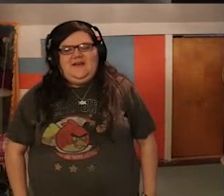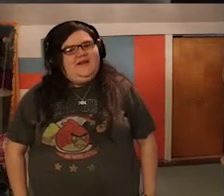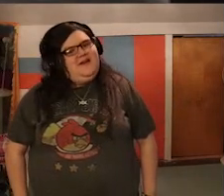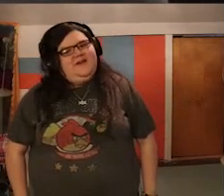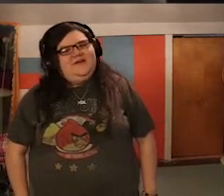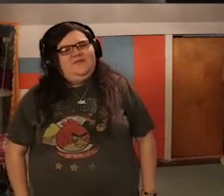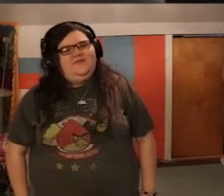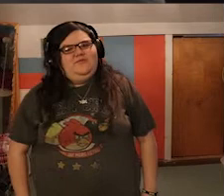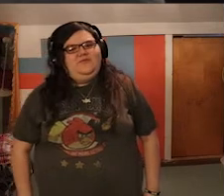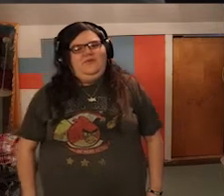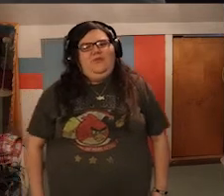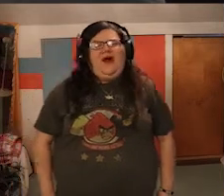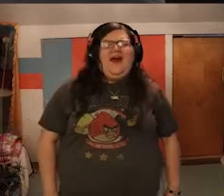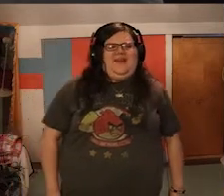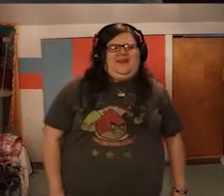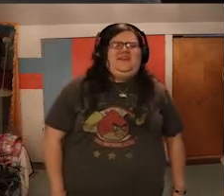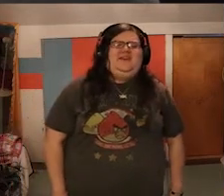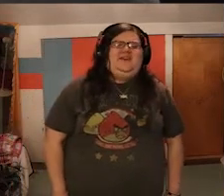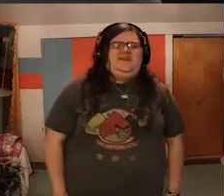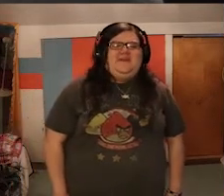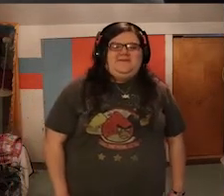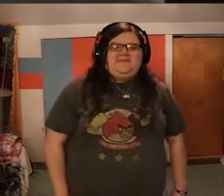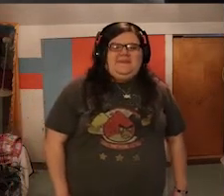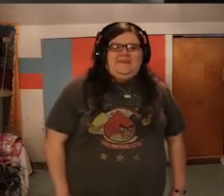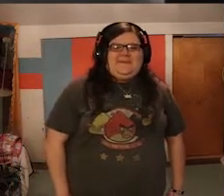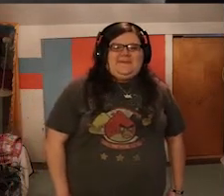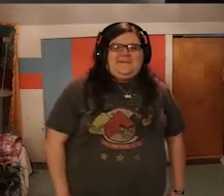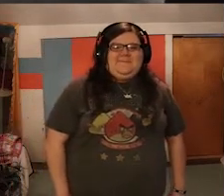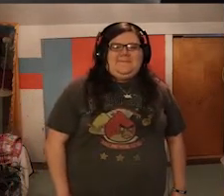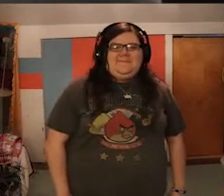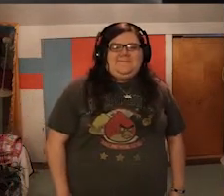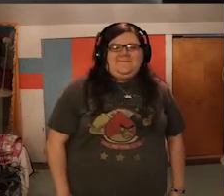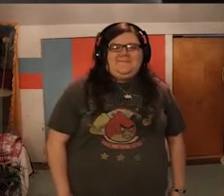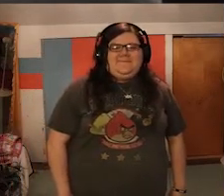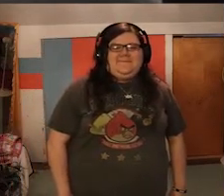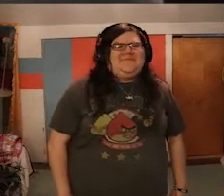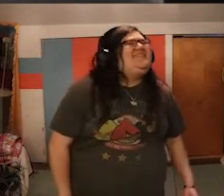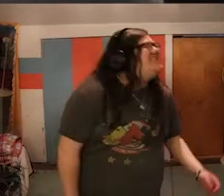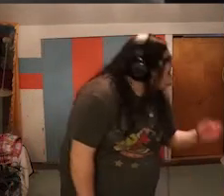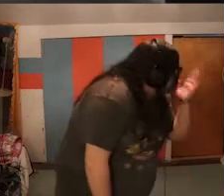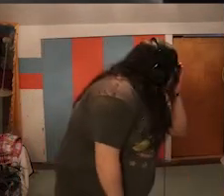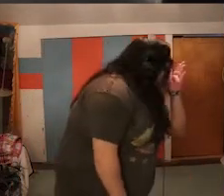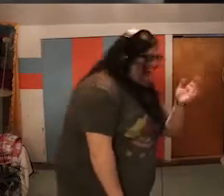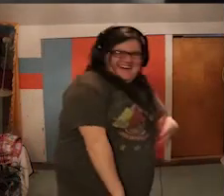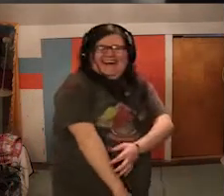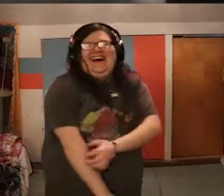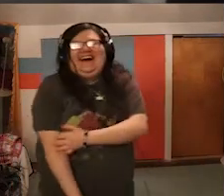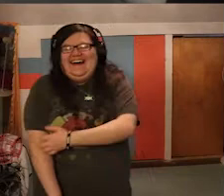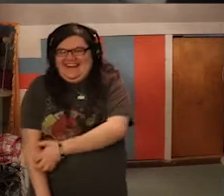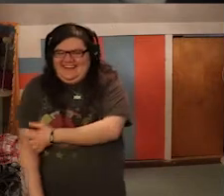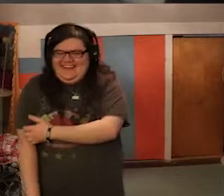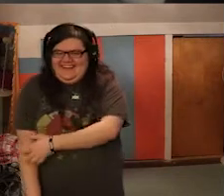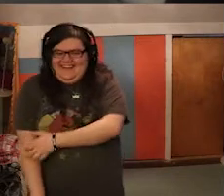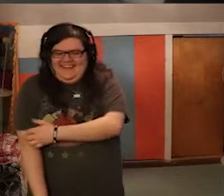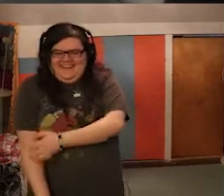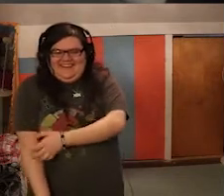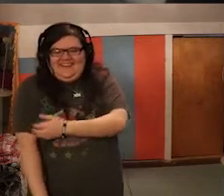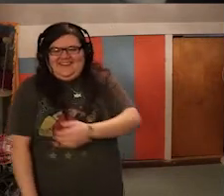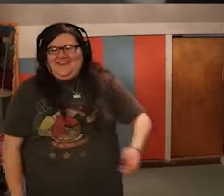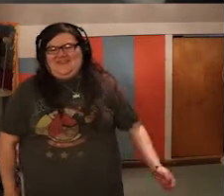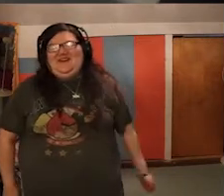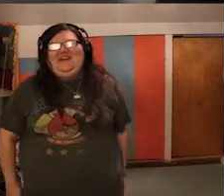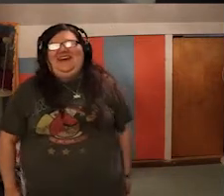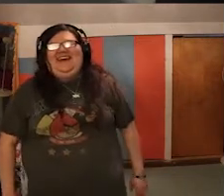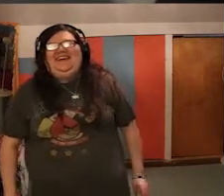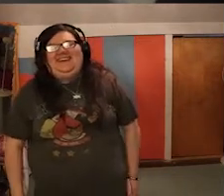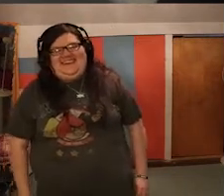don't like. Red. Why? Definitely didn't say we should choose red in the store. Yeah. Stripper red.